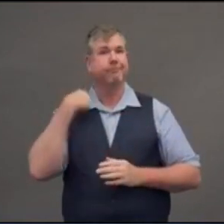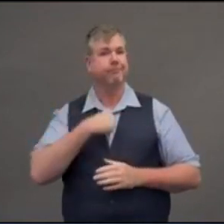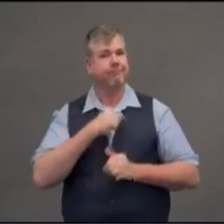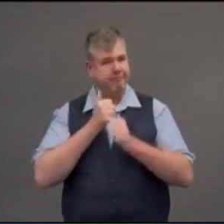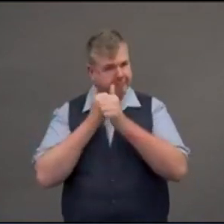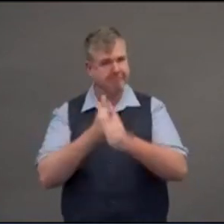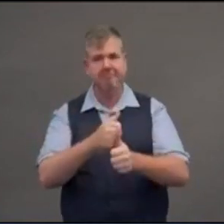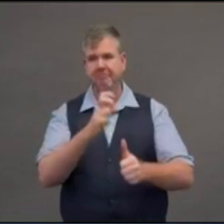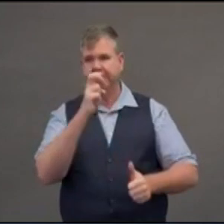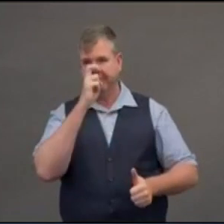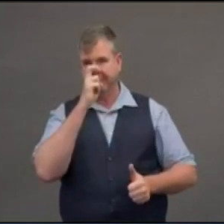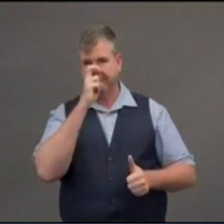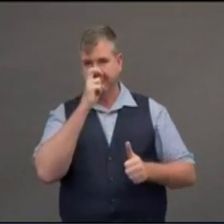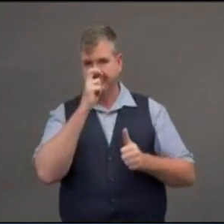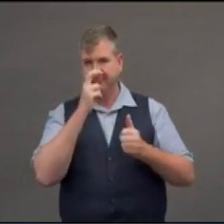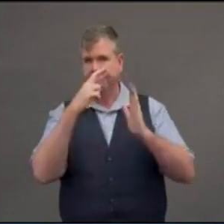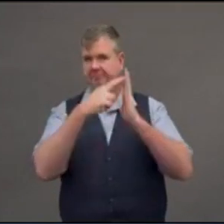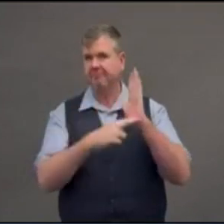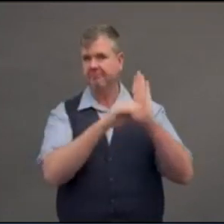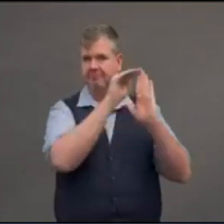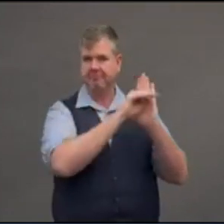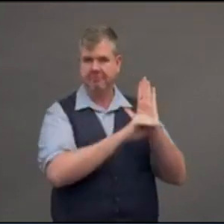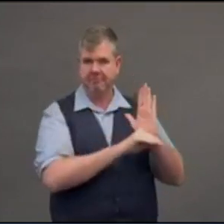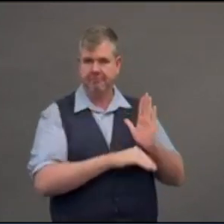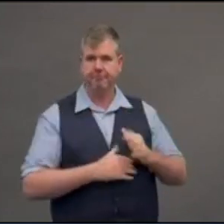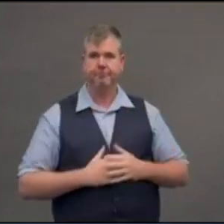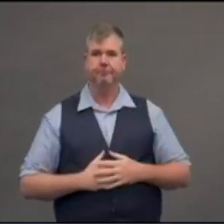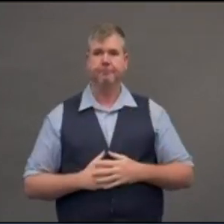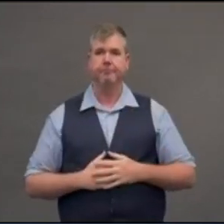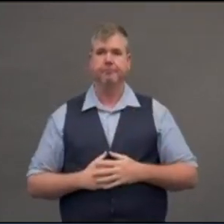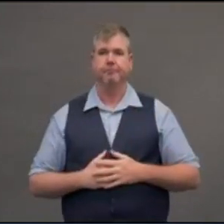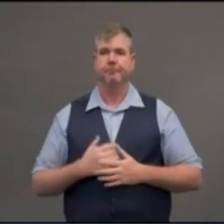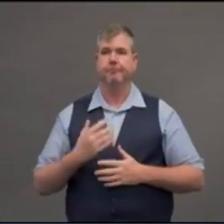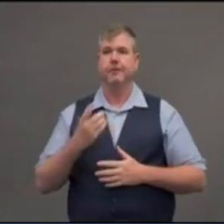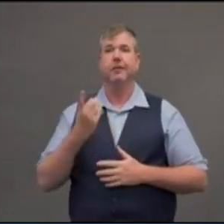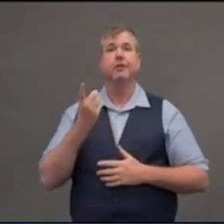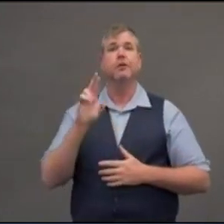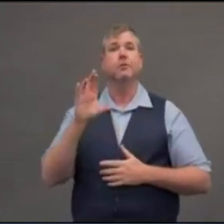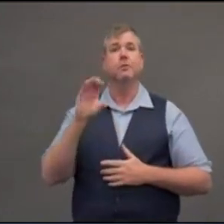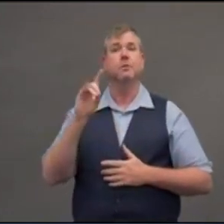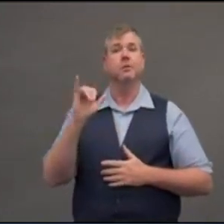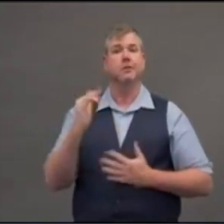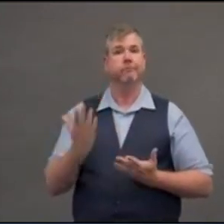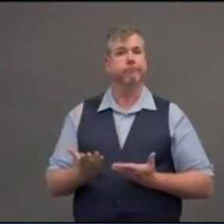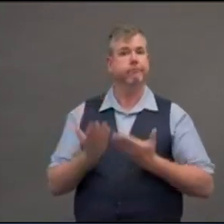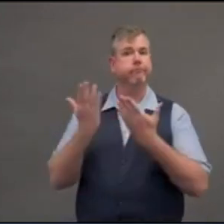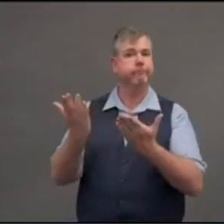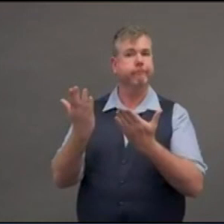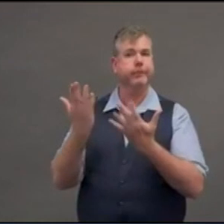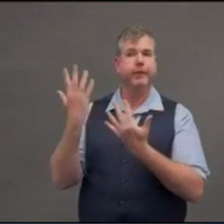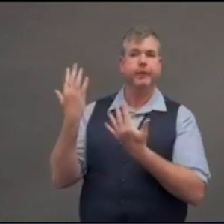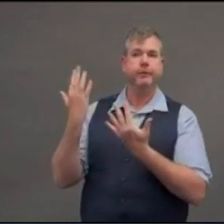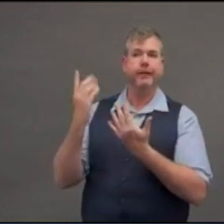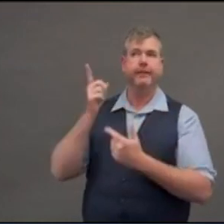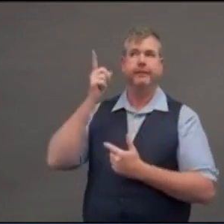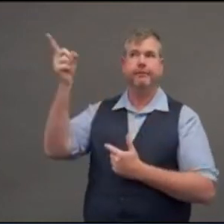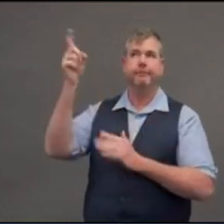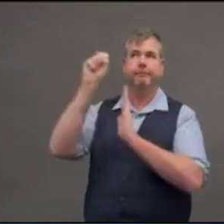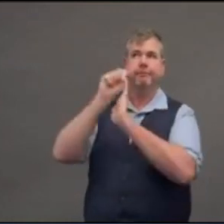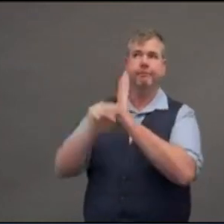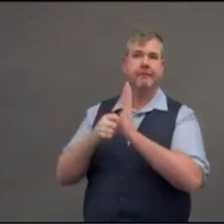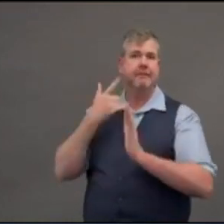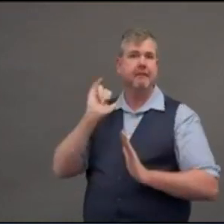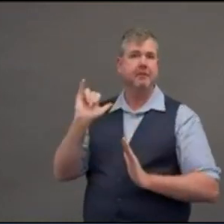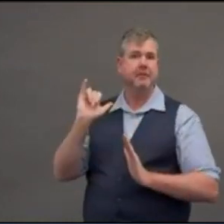As was noted when that was introduced, that is subject to the approval of the state, and as people have noted, has been